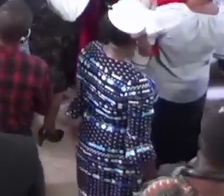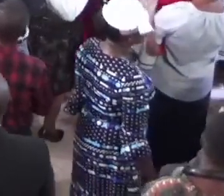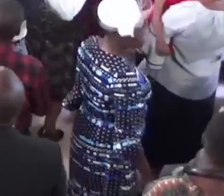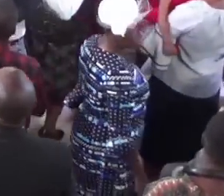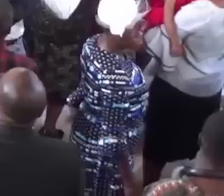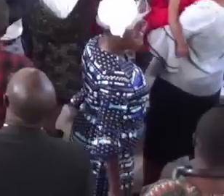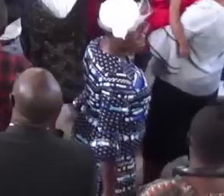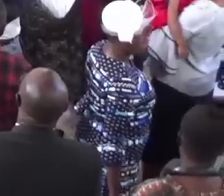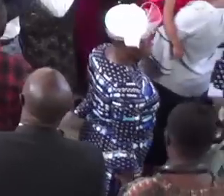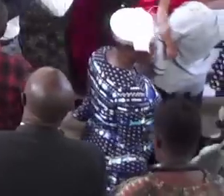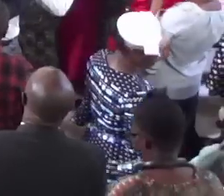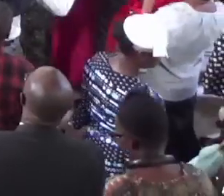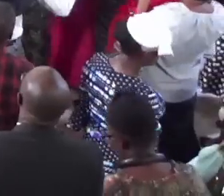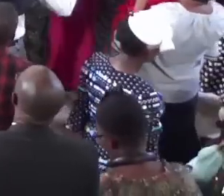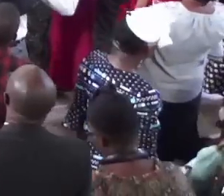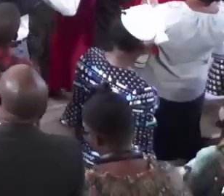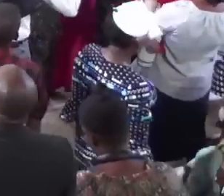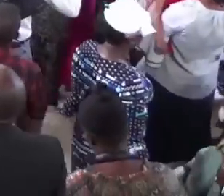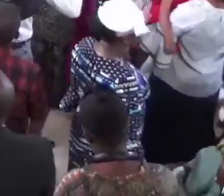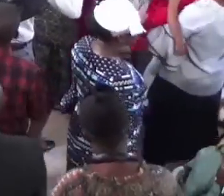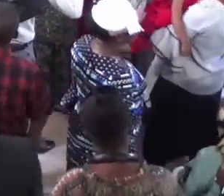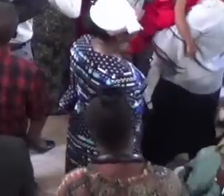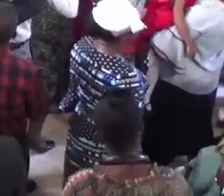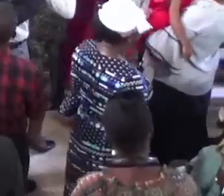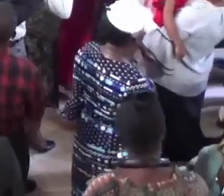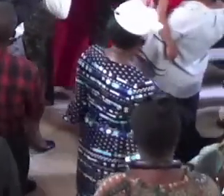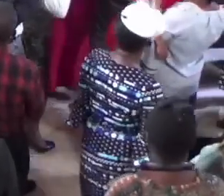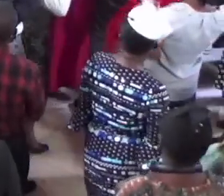free. I am free.